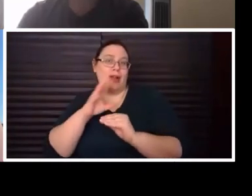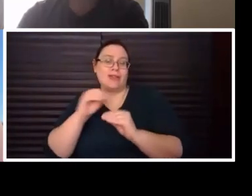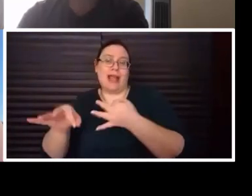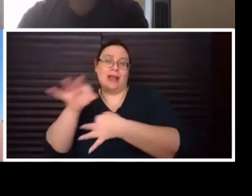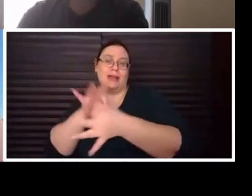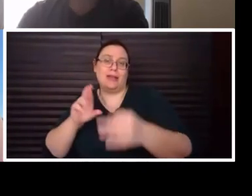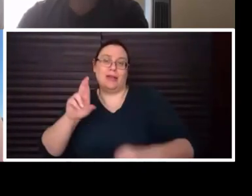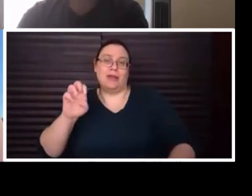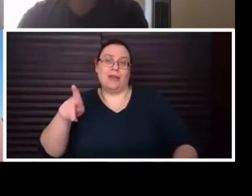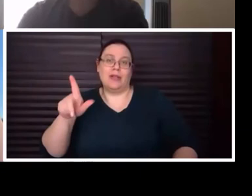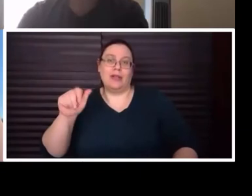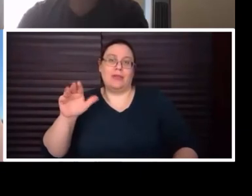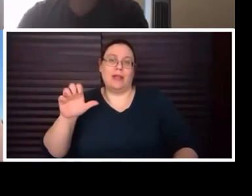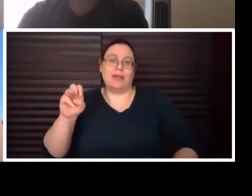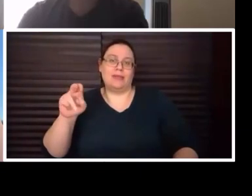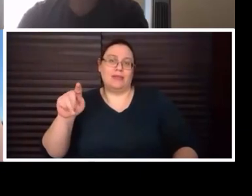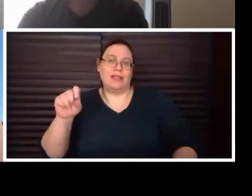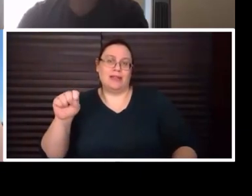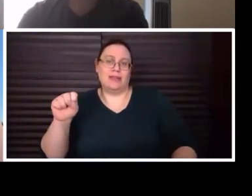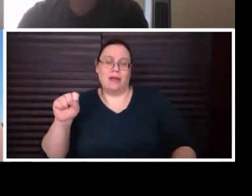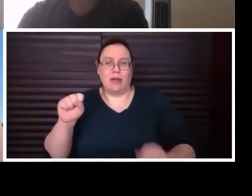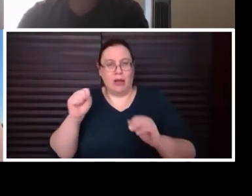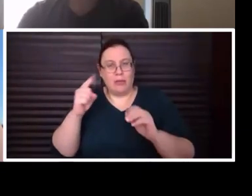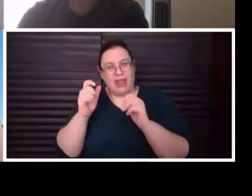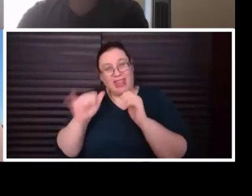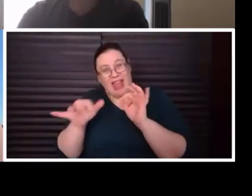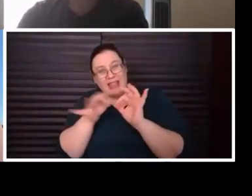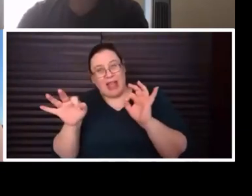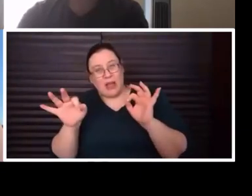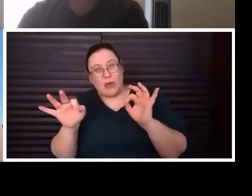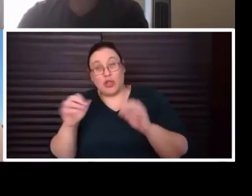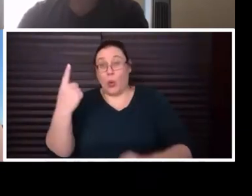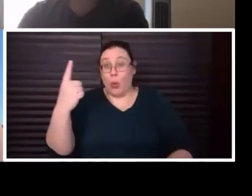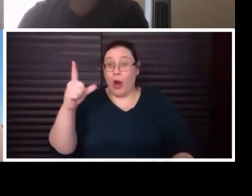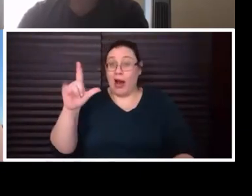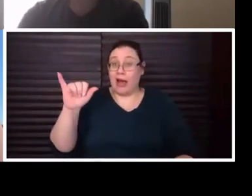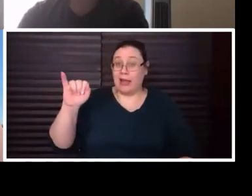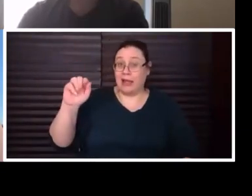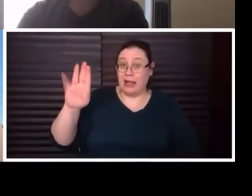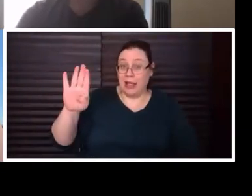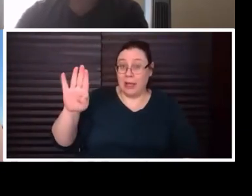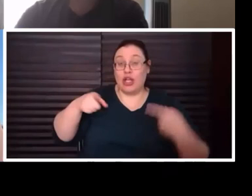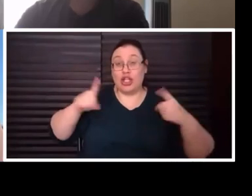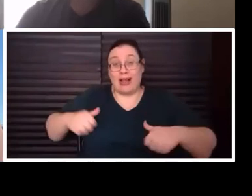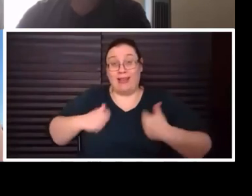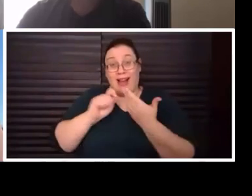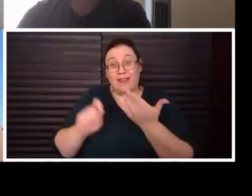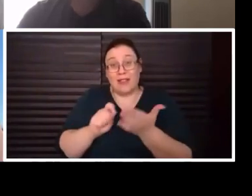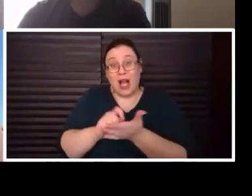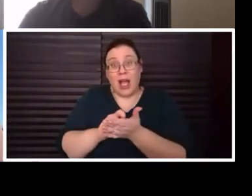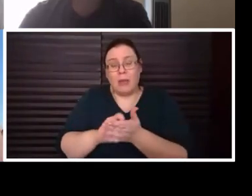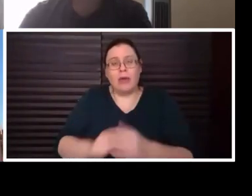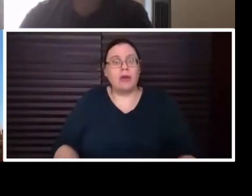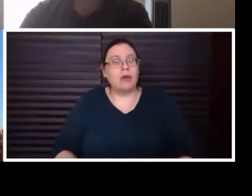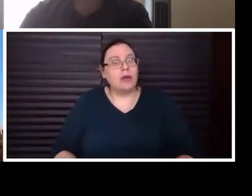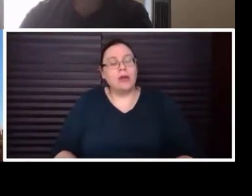replacements. But having that language, one limb per lifetime, makes it so hard to get